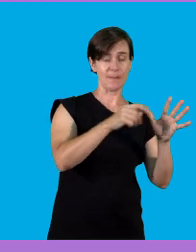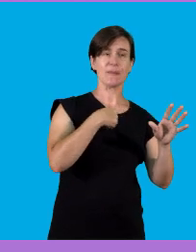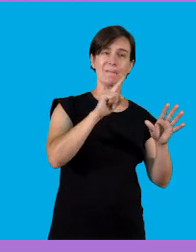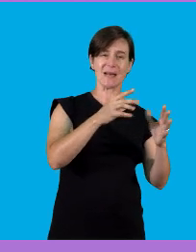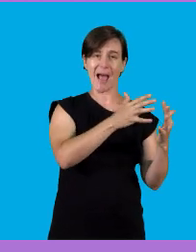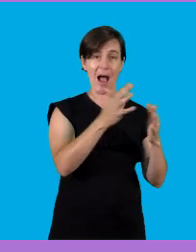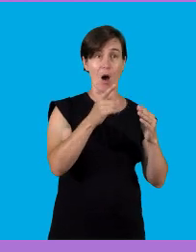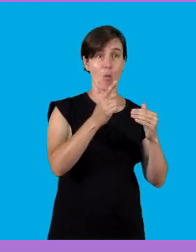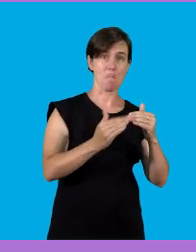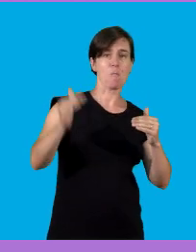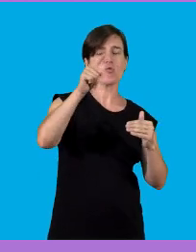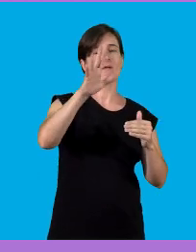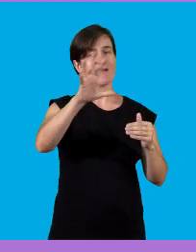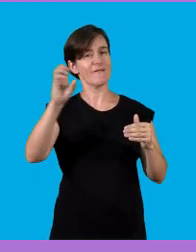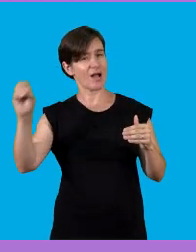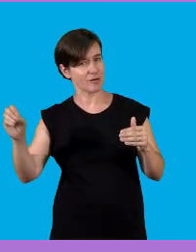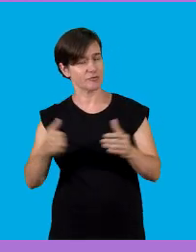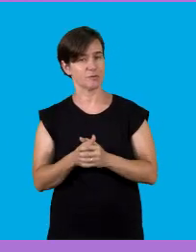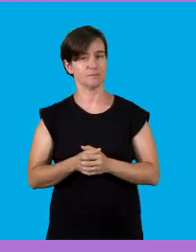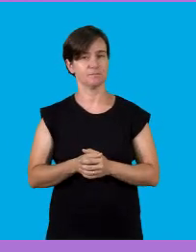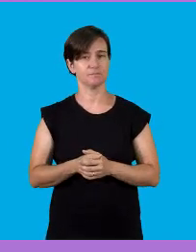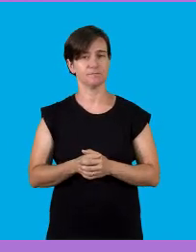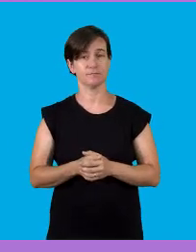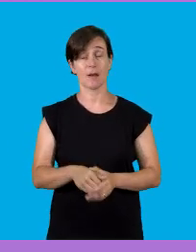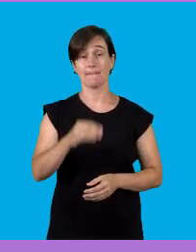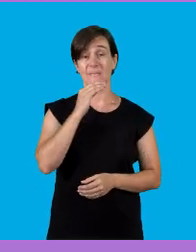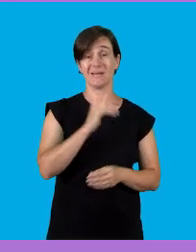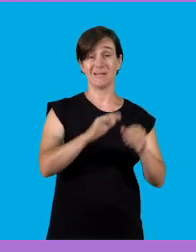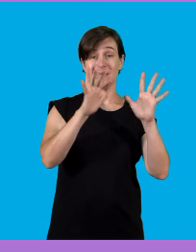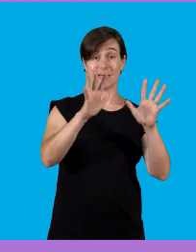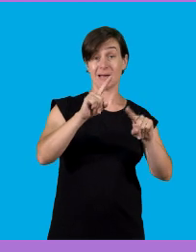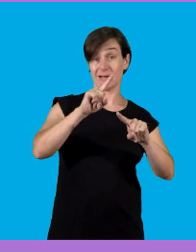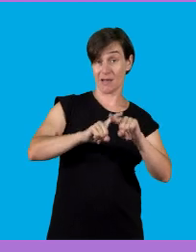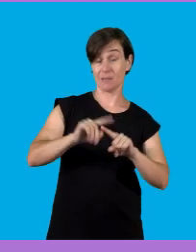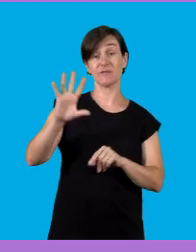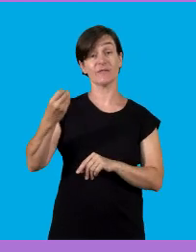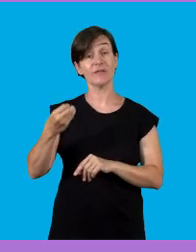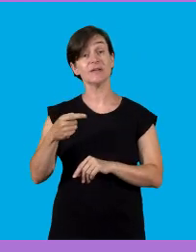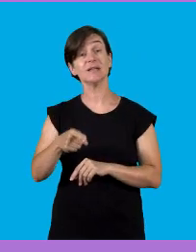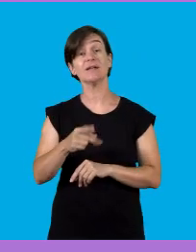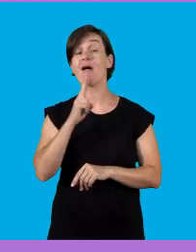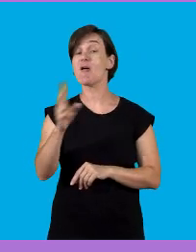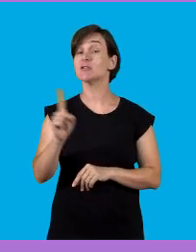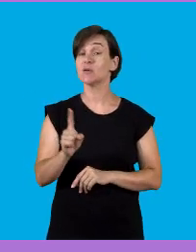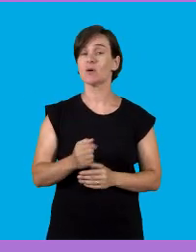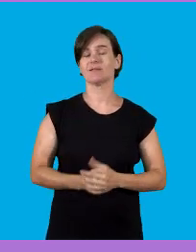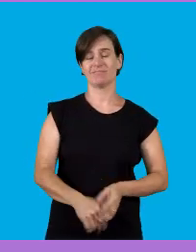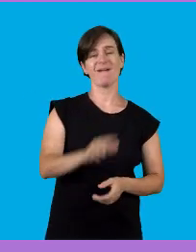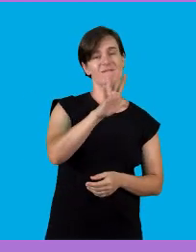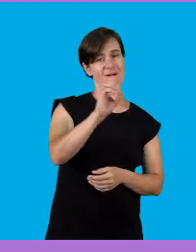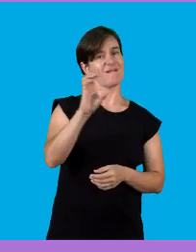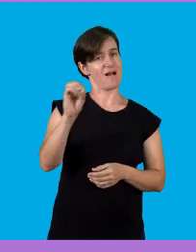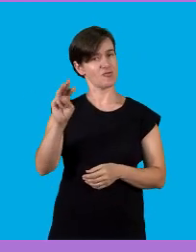that 500 miles, right? So therefore, I'll say 10 multiplied by 50. So if I do that, it